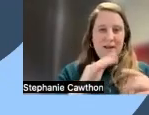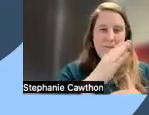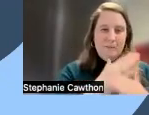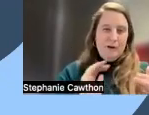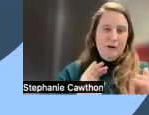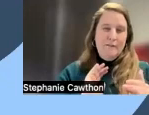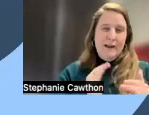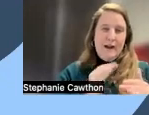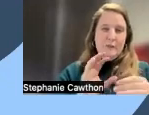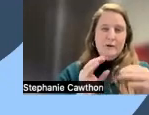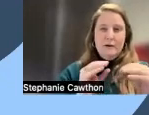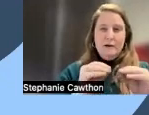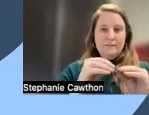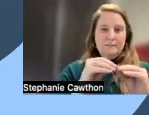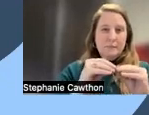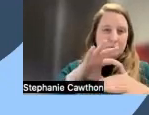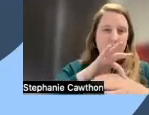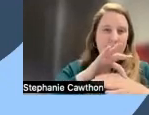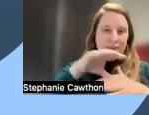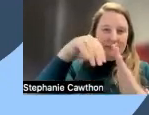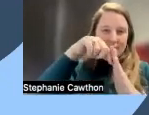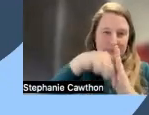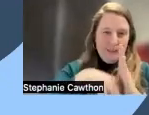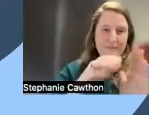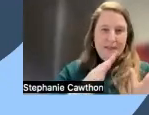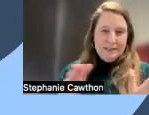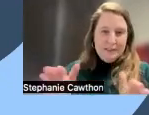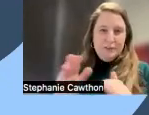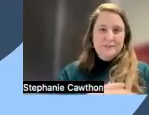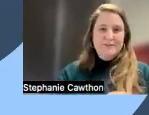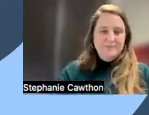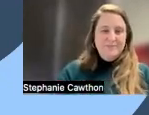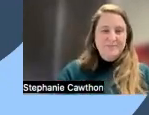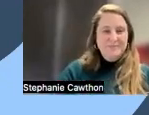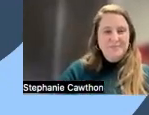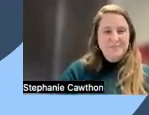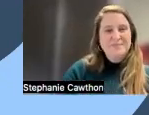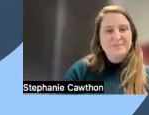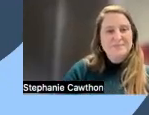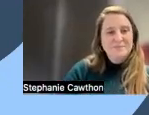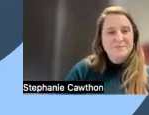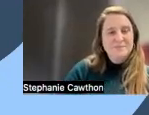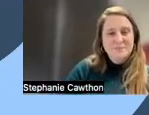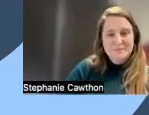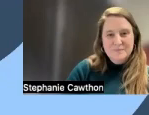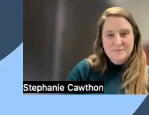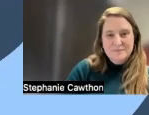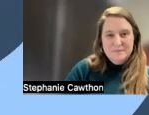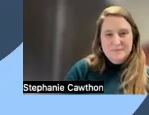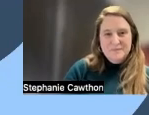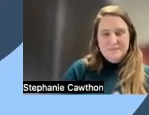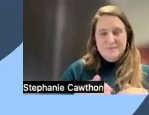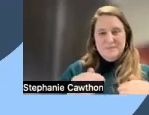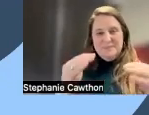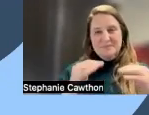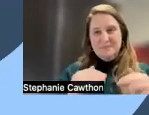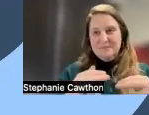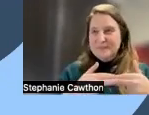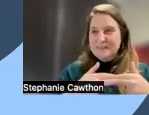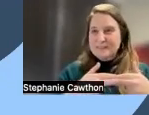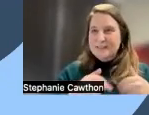webcast. I'm very excited about that. It's a part of our in-depth content series, so it's going to be